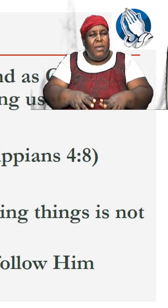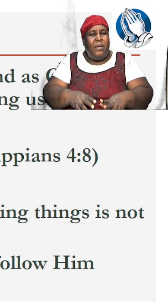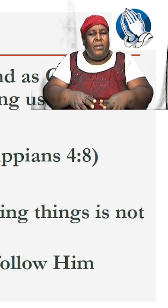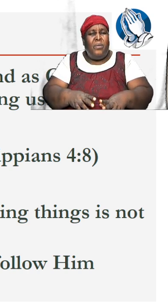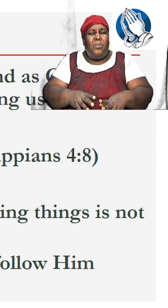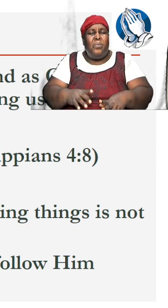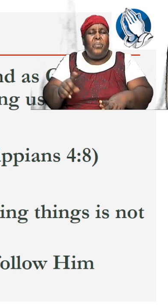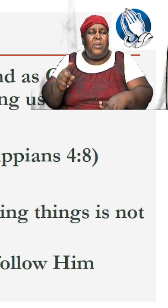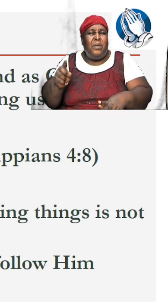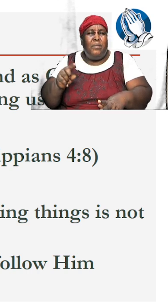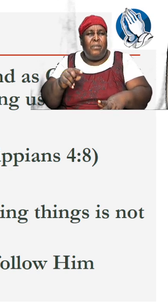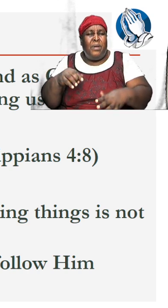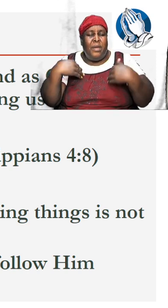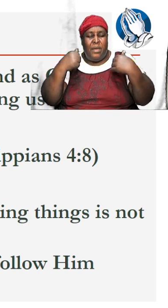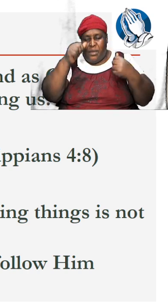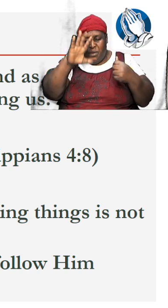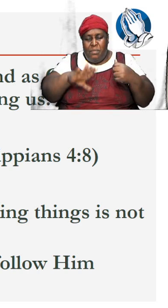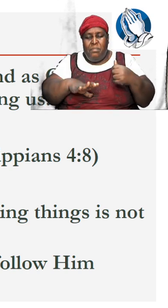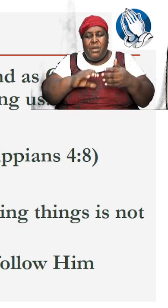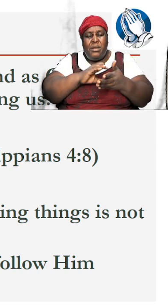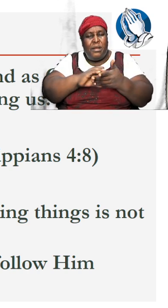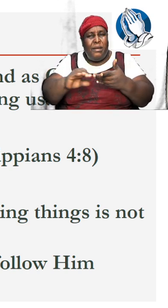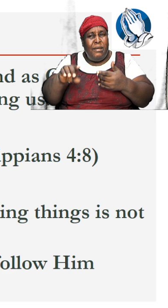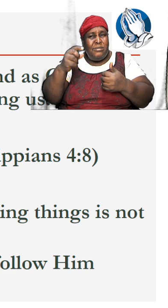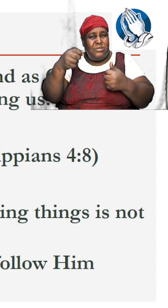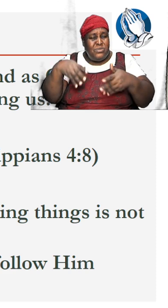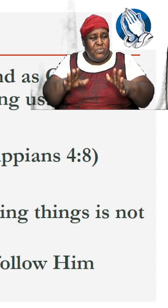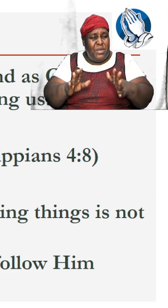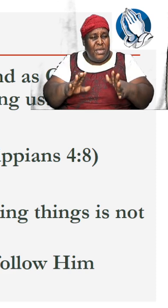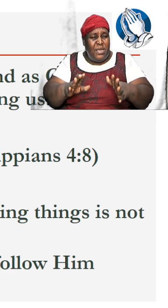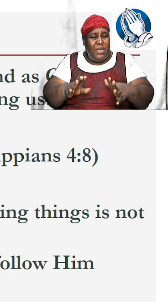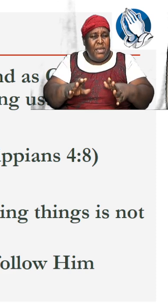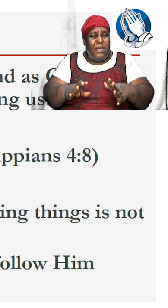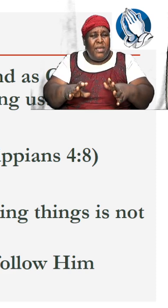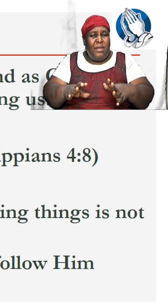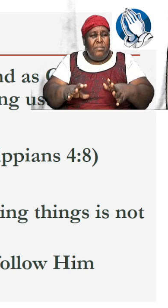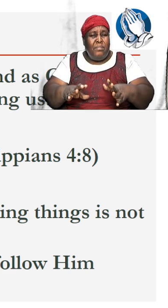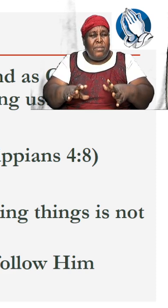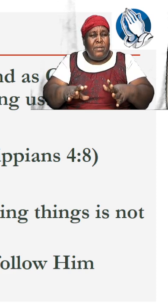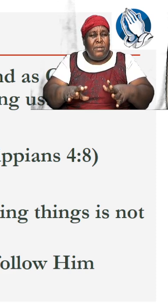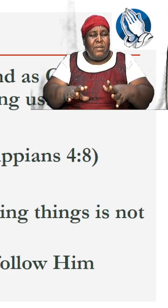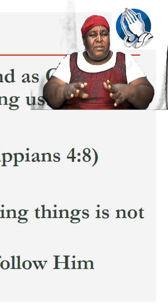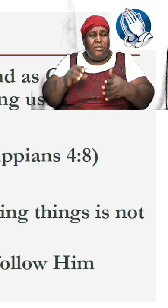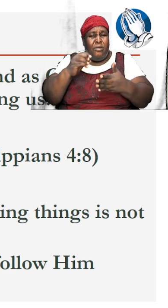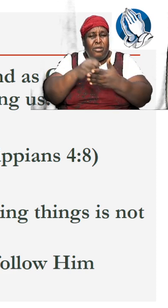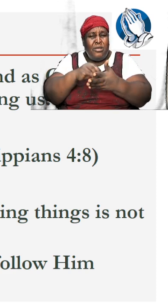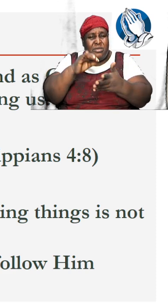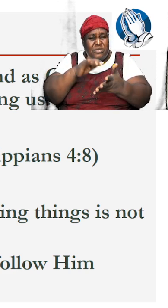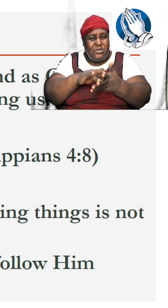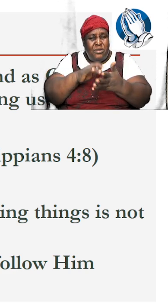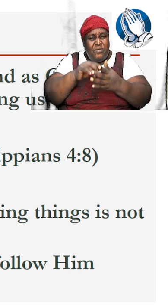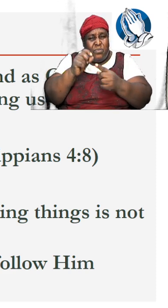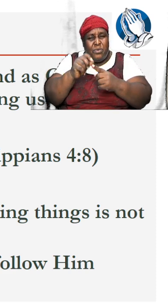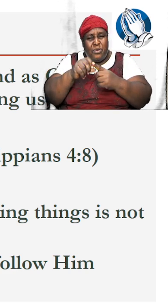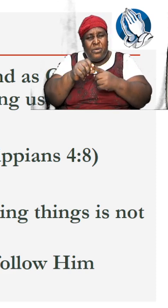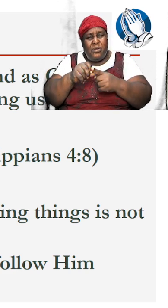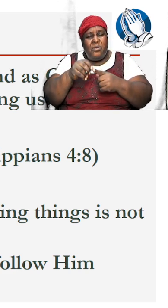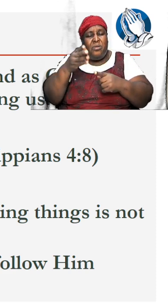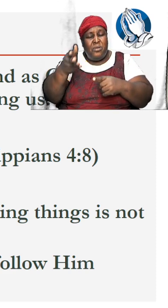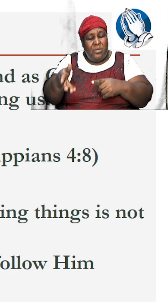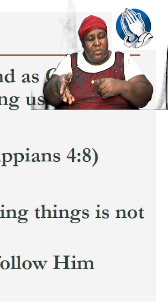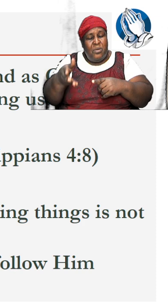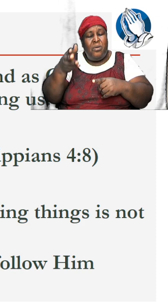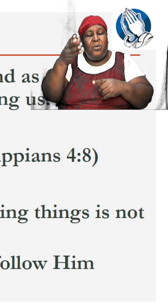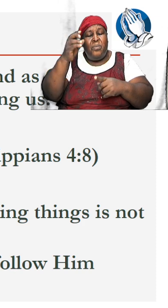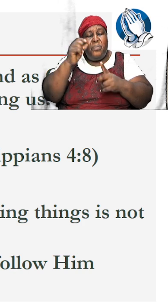taking heed to the word of God. Thy word have I what? Hid in my heart, that I might not sin against thee. In other words,